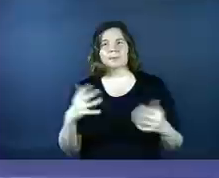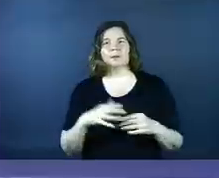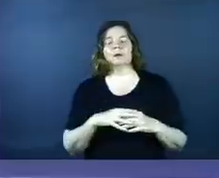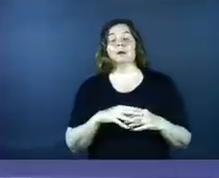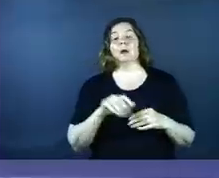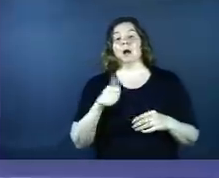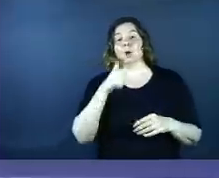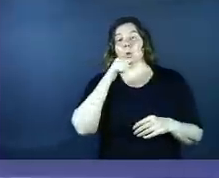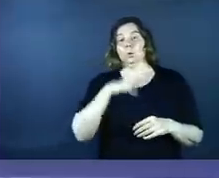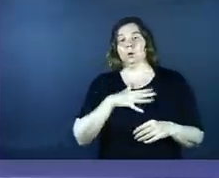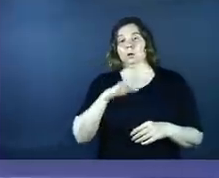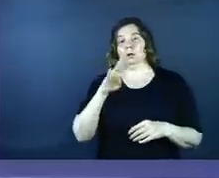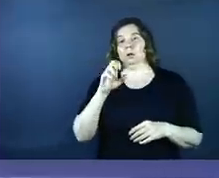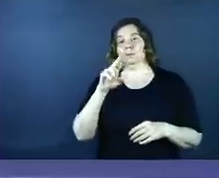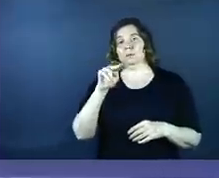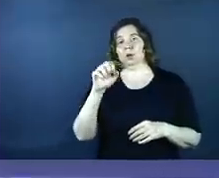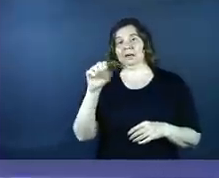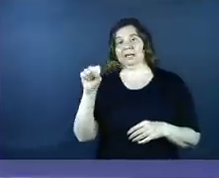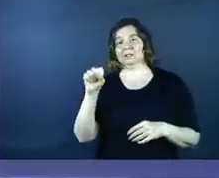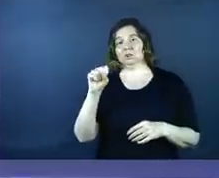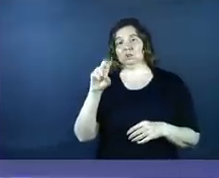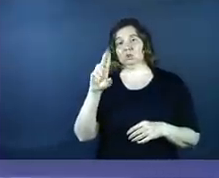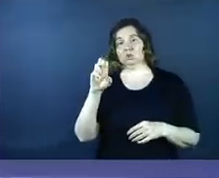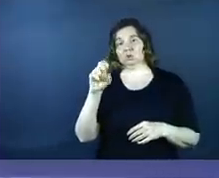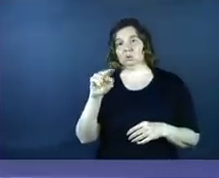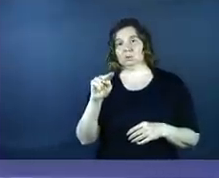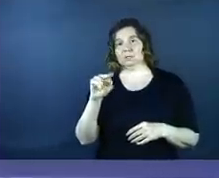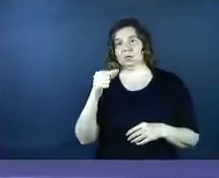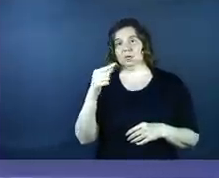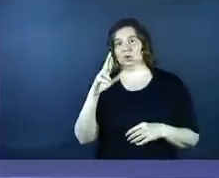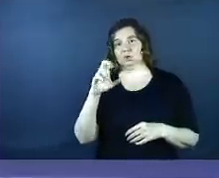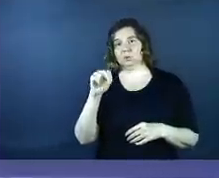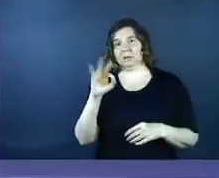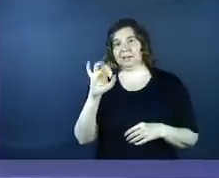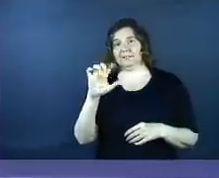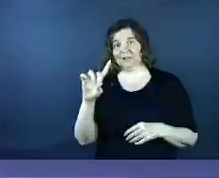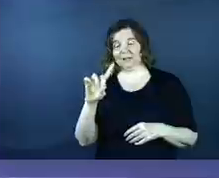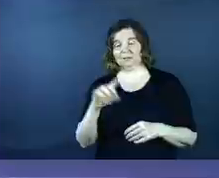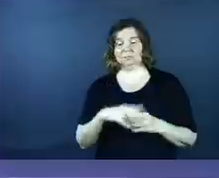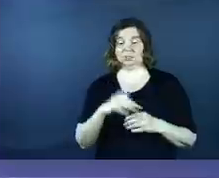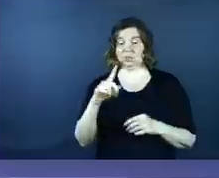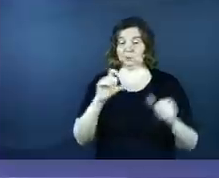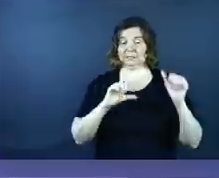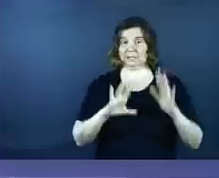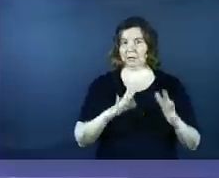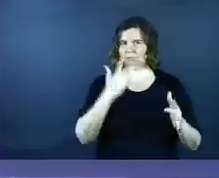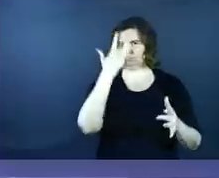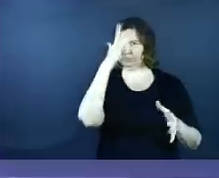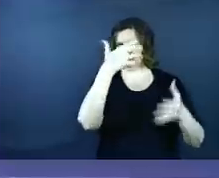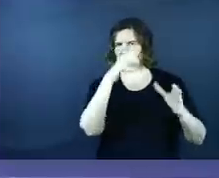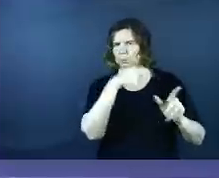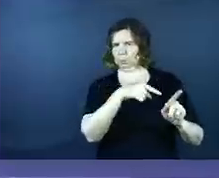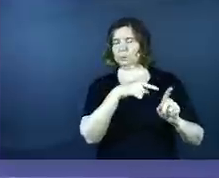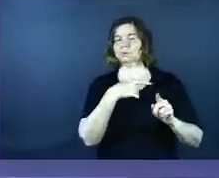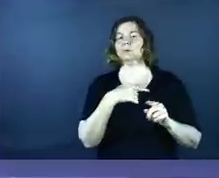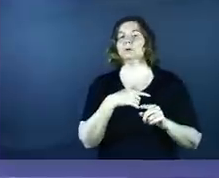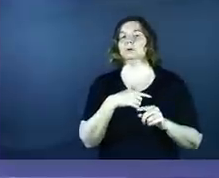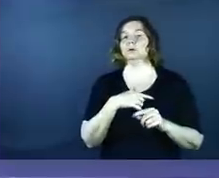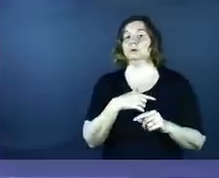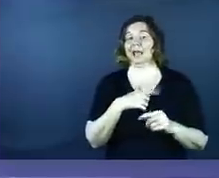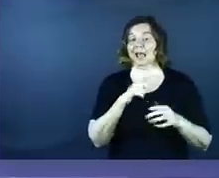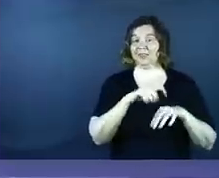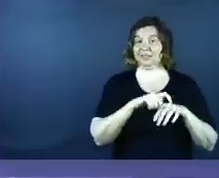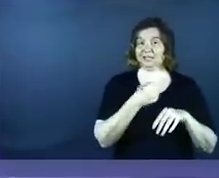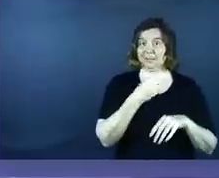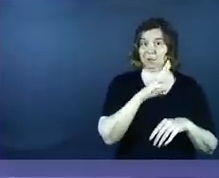Baroness Susan Greenfield, one of England's most distinguished scientists, at the time that Hawking published